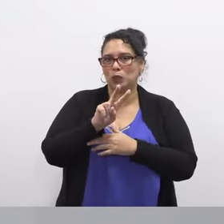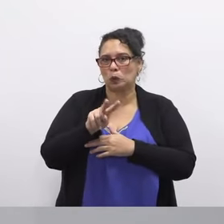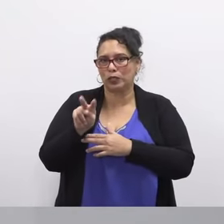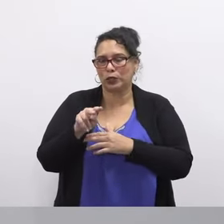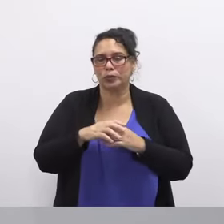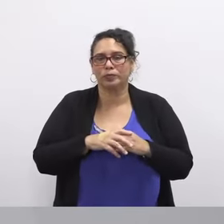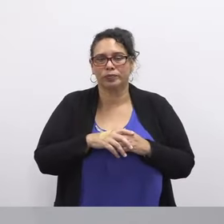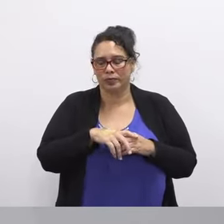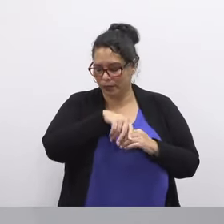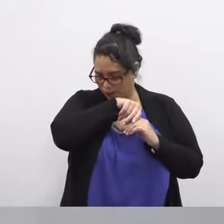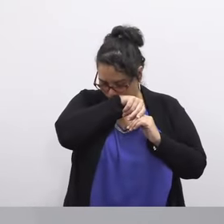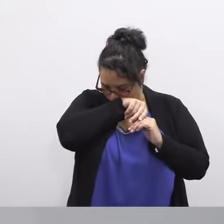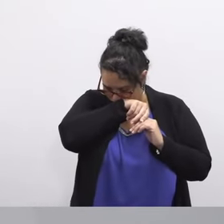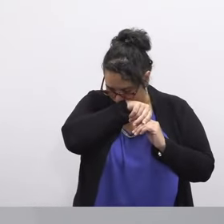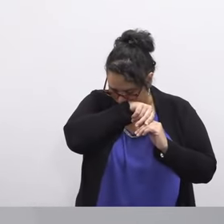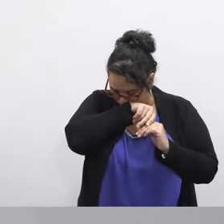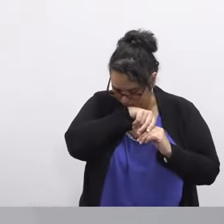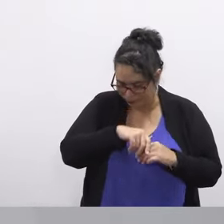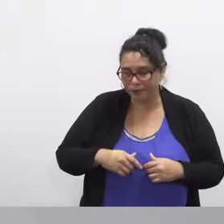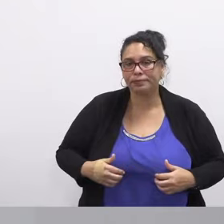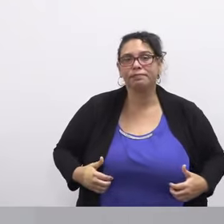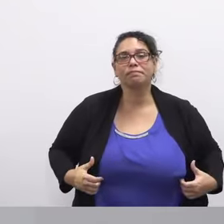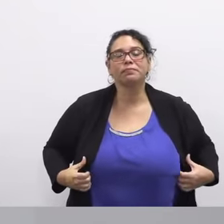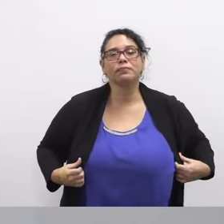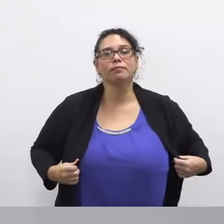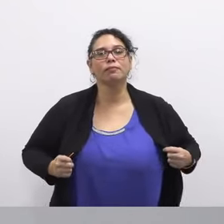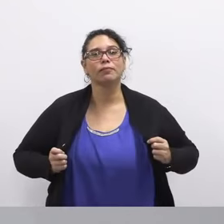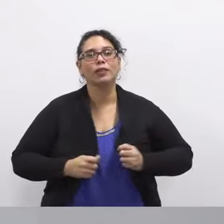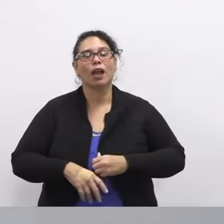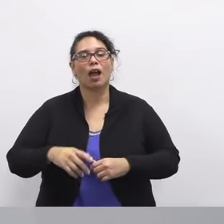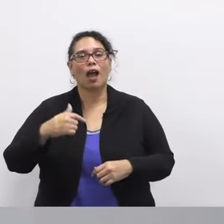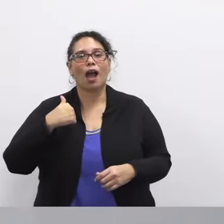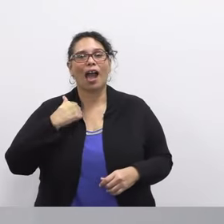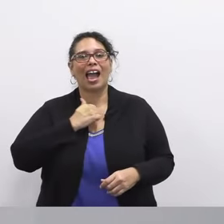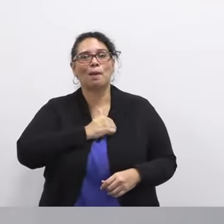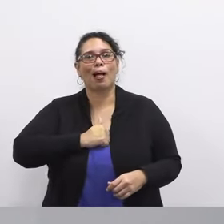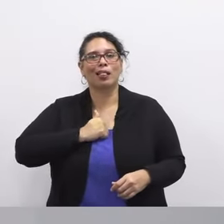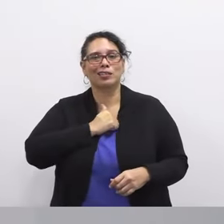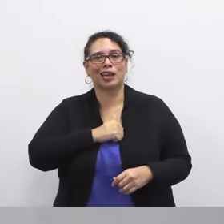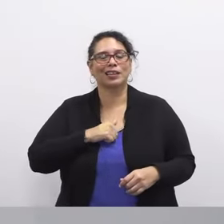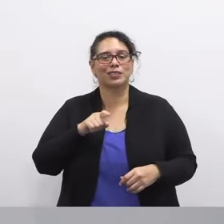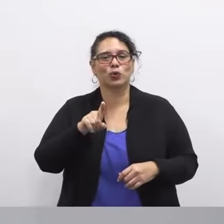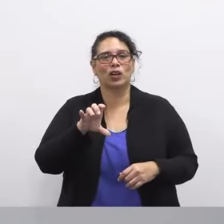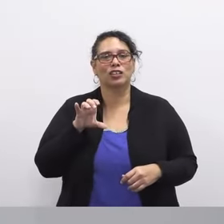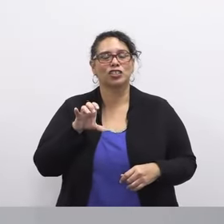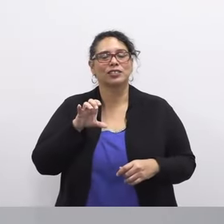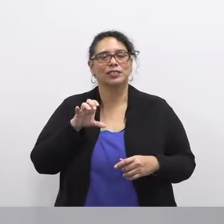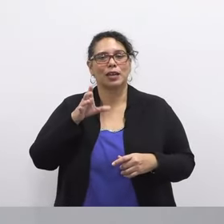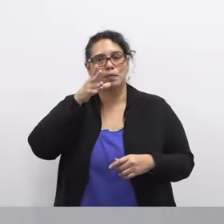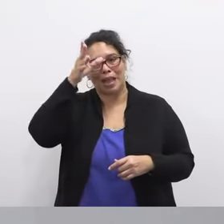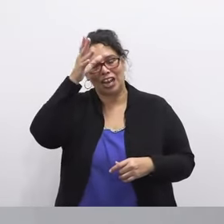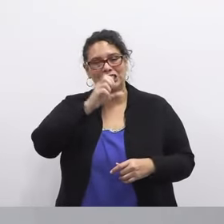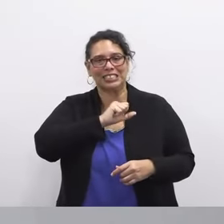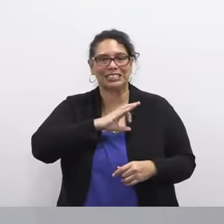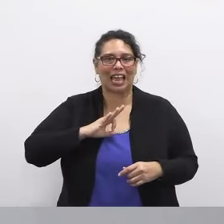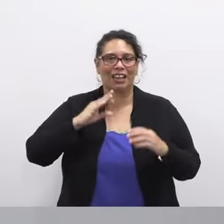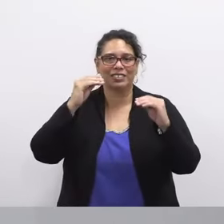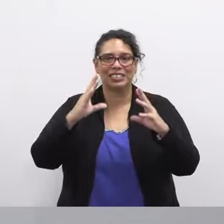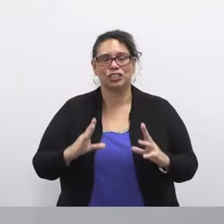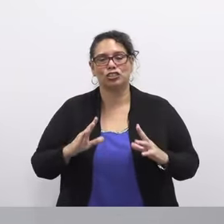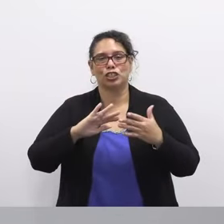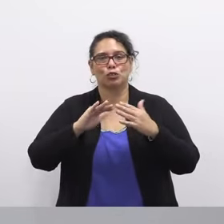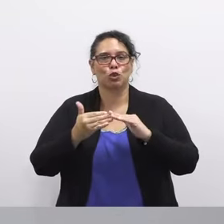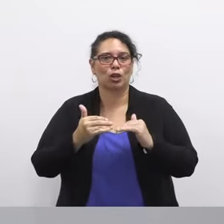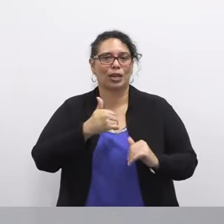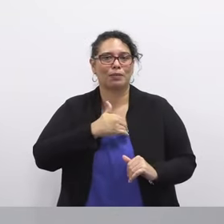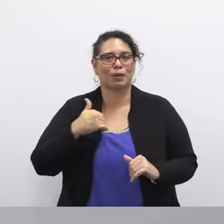2022. I apologize to, I think literally the hundreds of parents and staff and teachers and community members